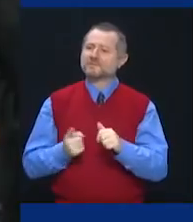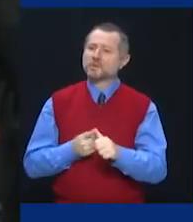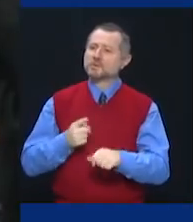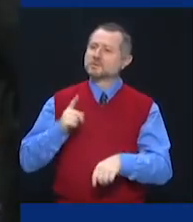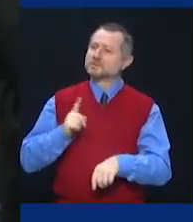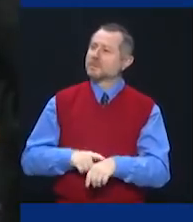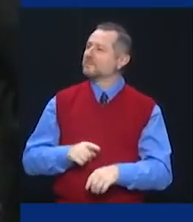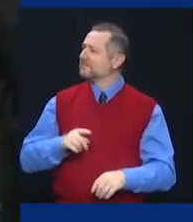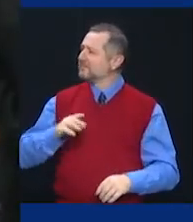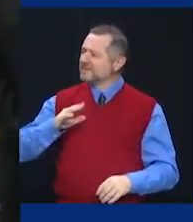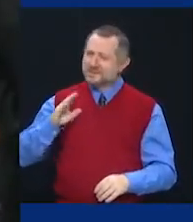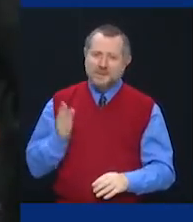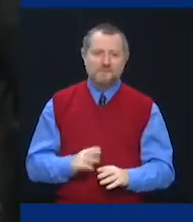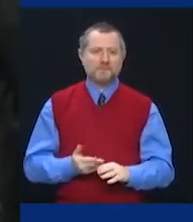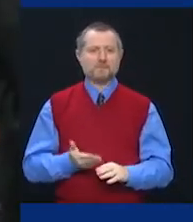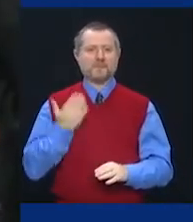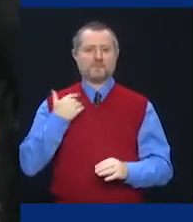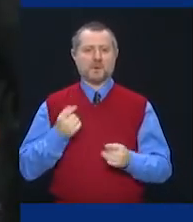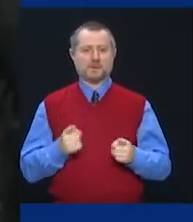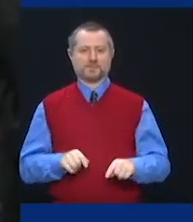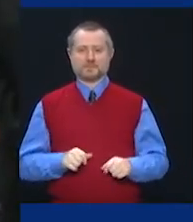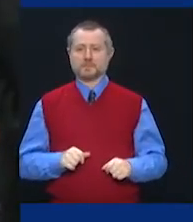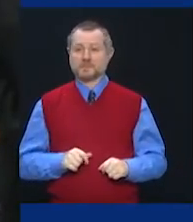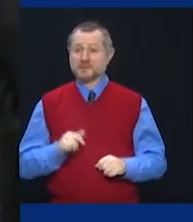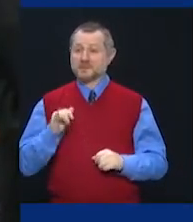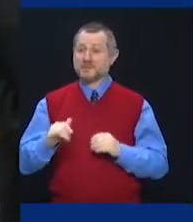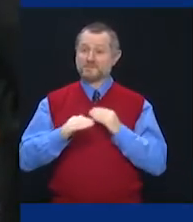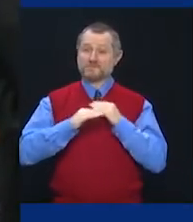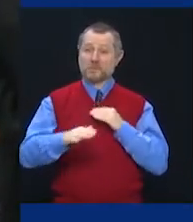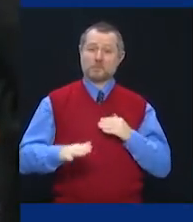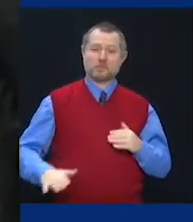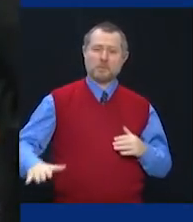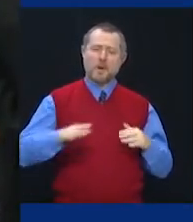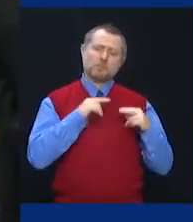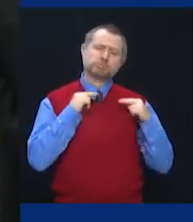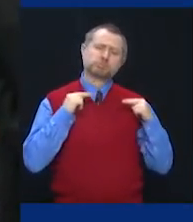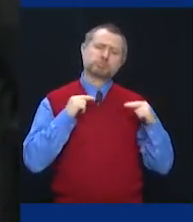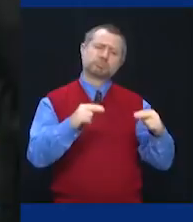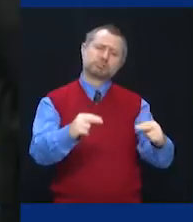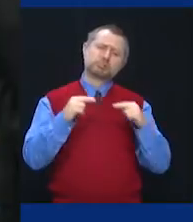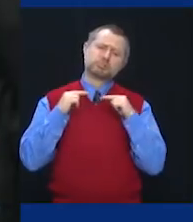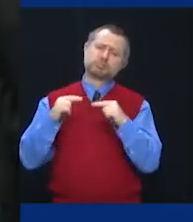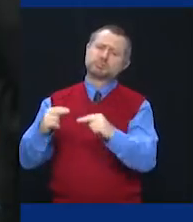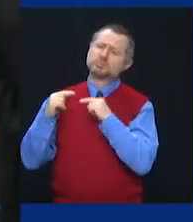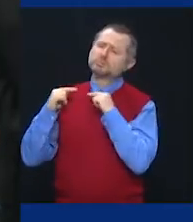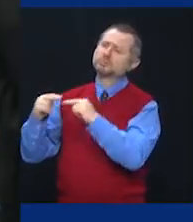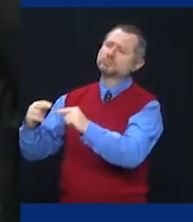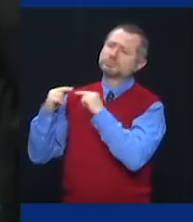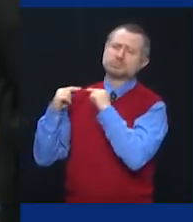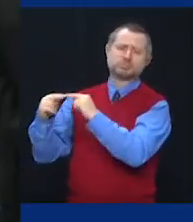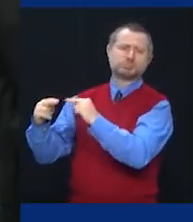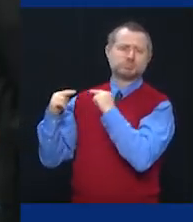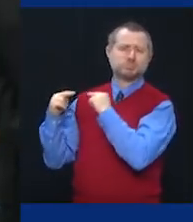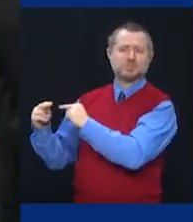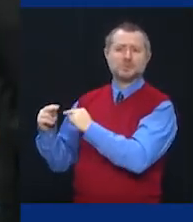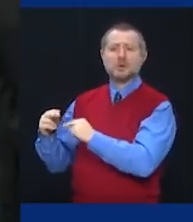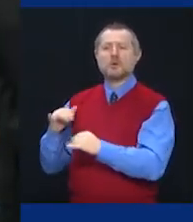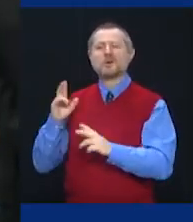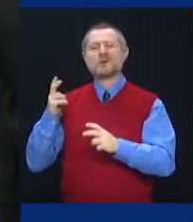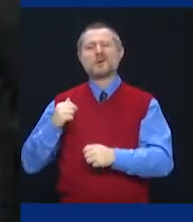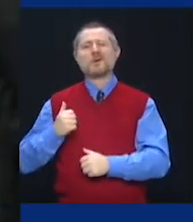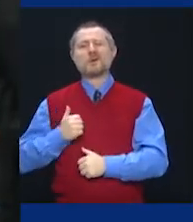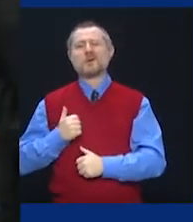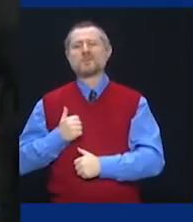entire floor was a sea of basically Army cots